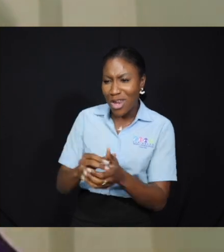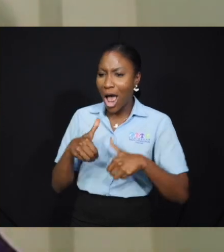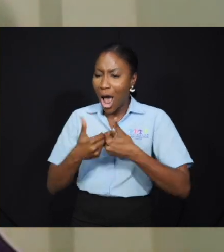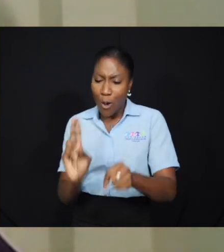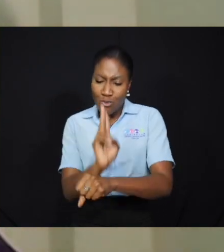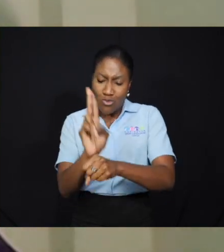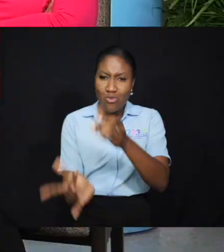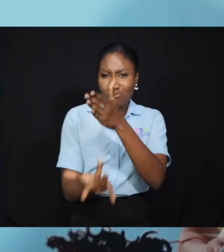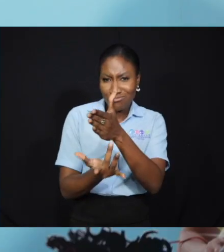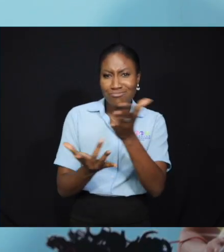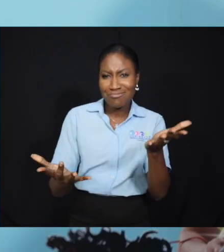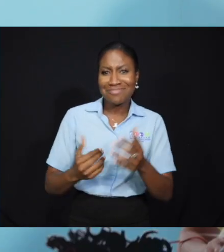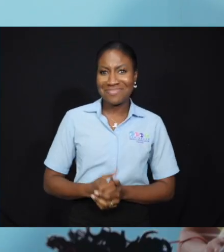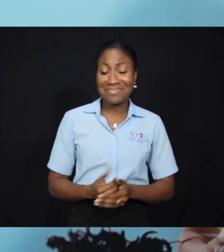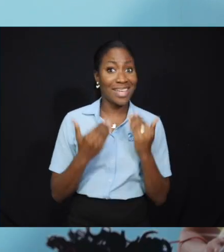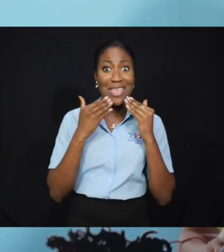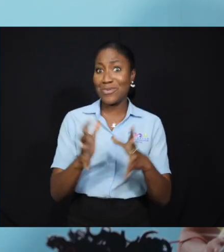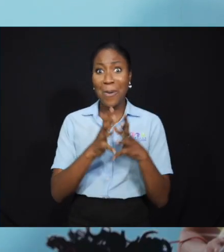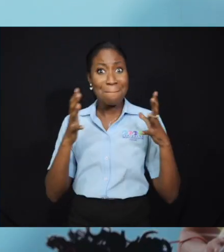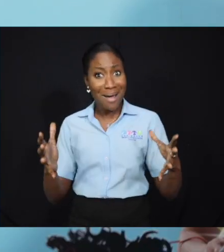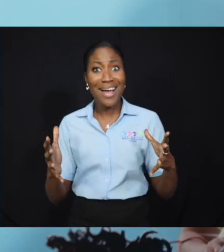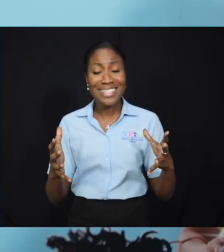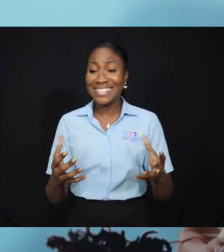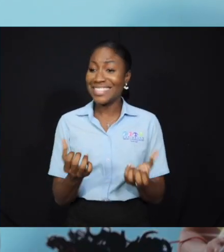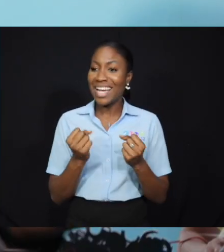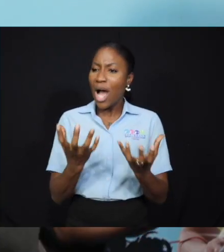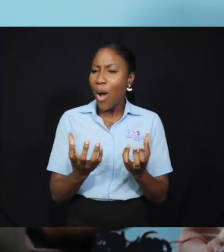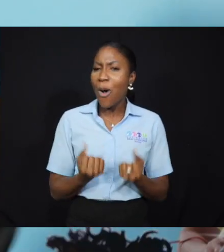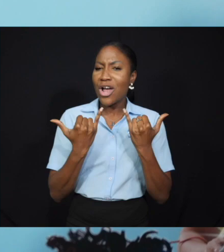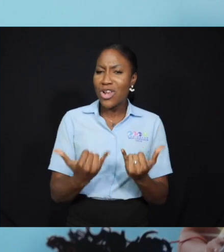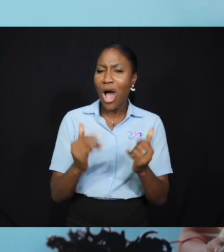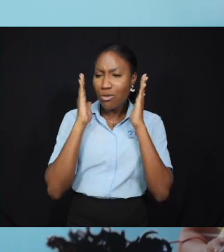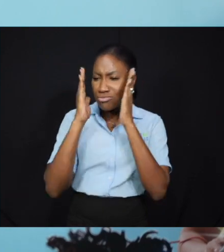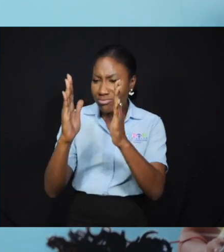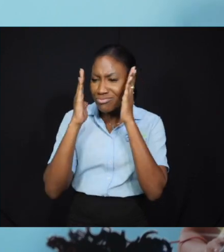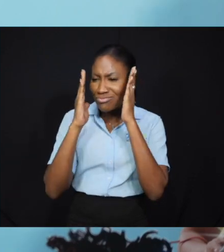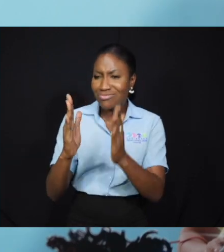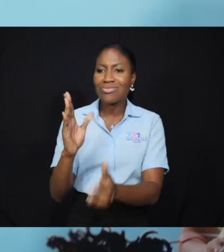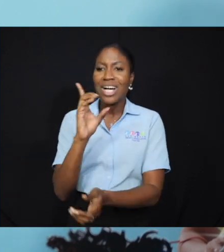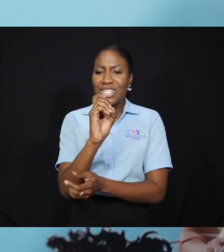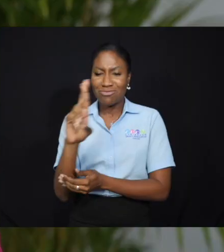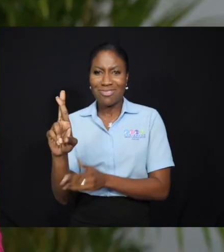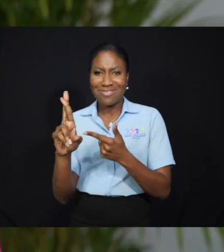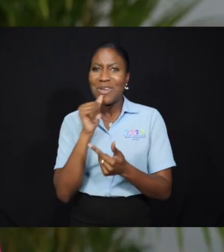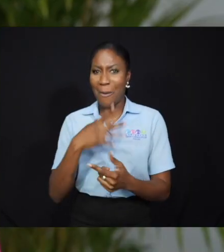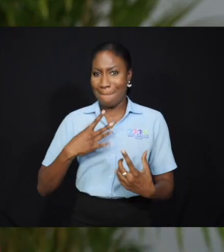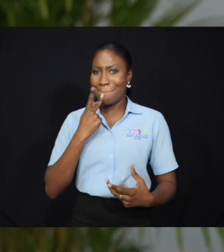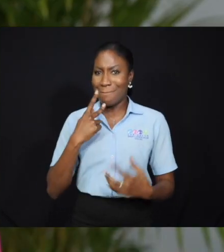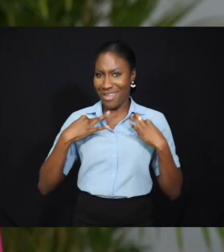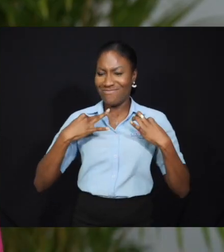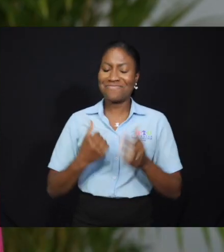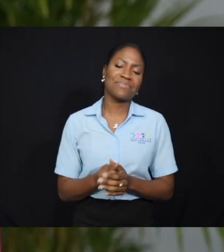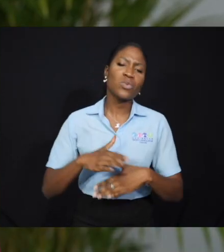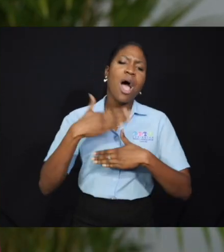literate. Thank you so much for that. I want to turn the conversation back to you, Dr. Rouse. After having heard